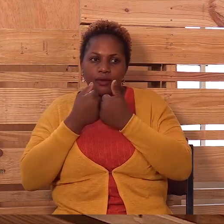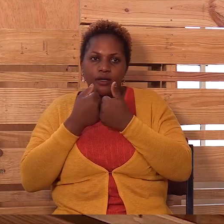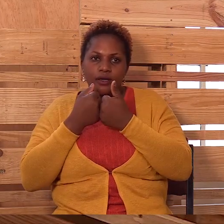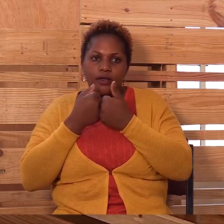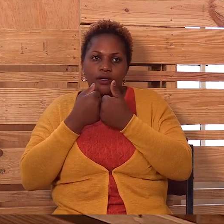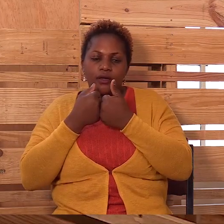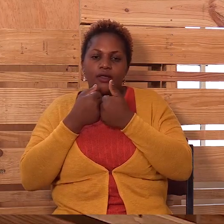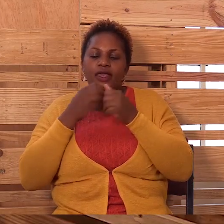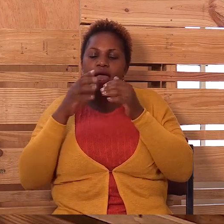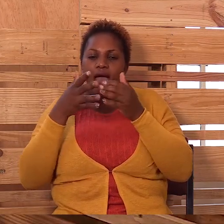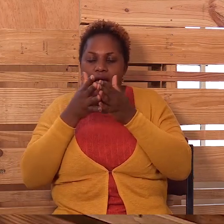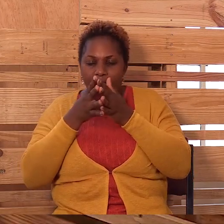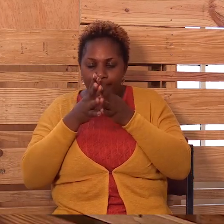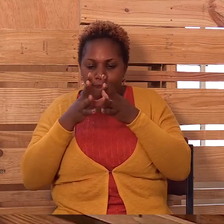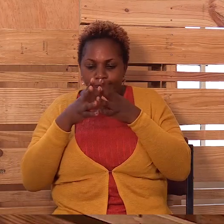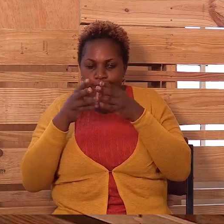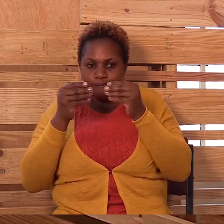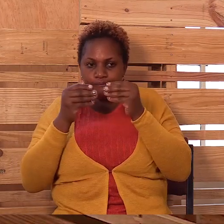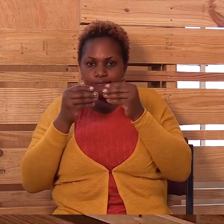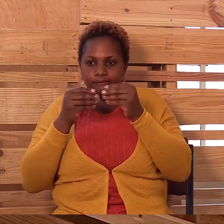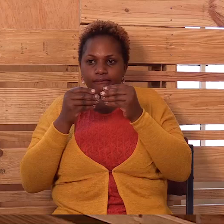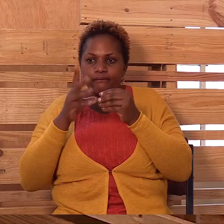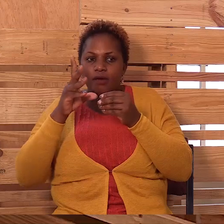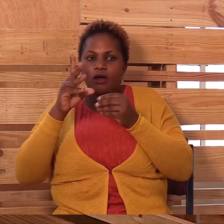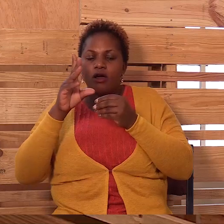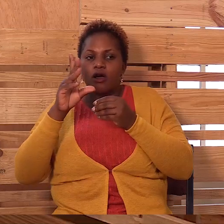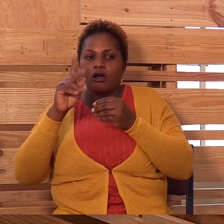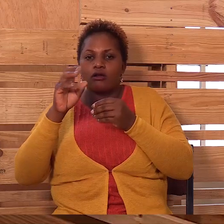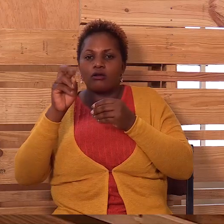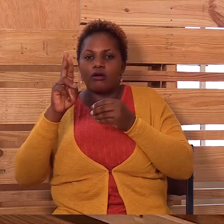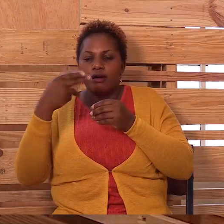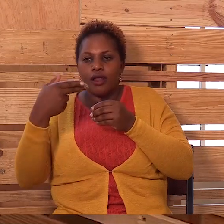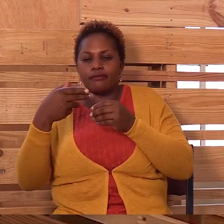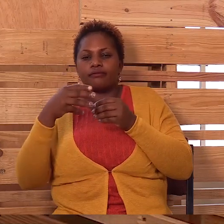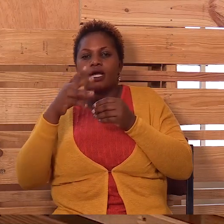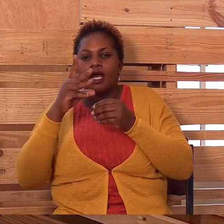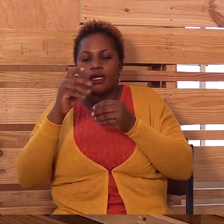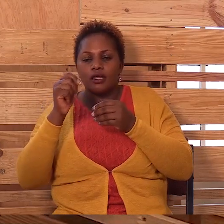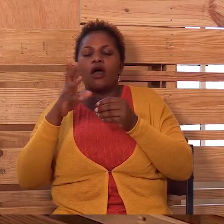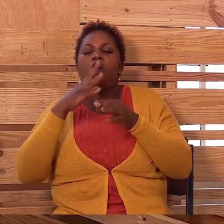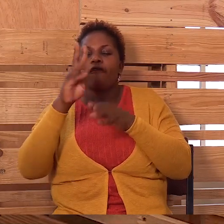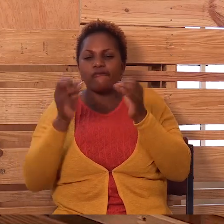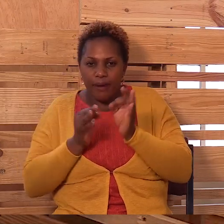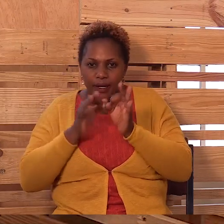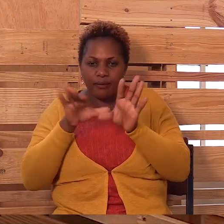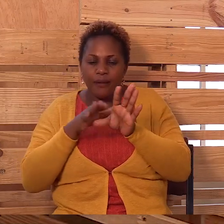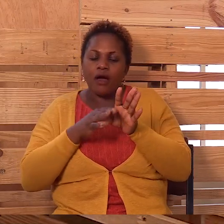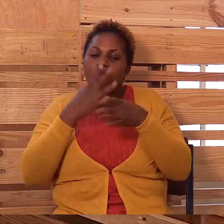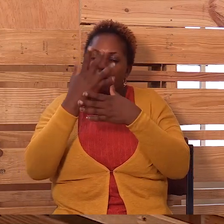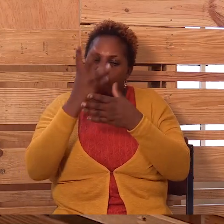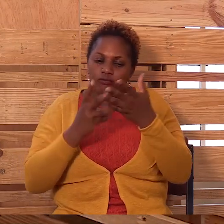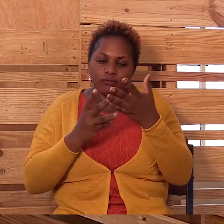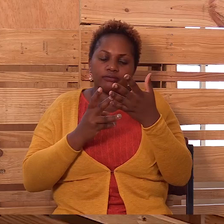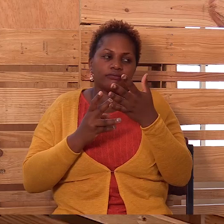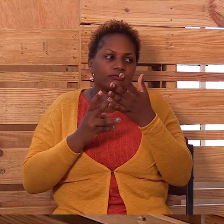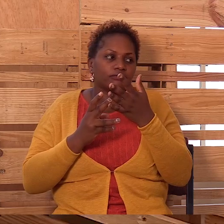to happen. The earth will open up and swallow up Korah, Dathan, and Abiram, and all their families and their belongings. And that's